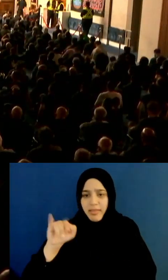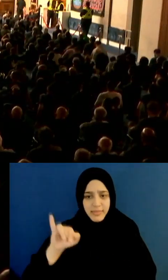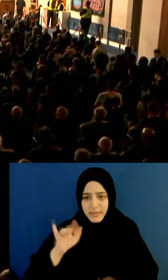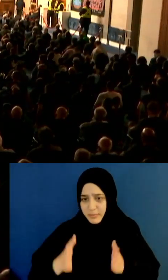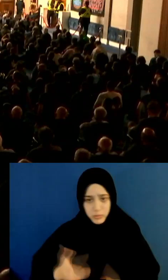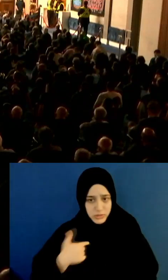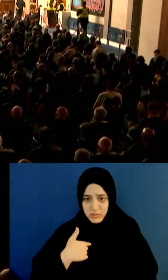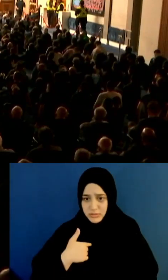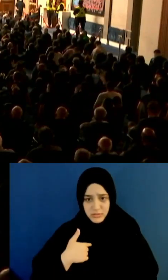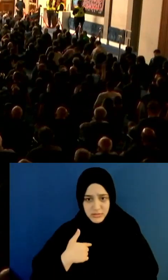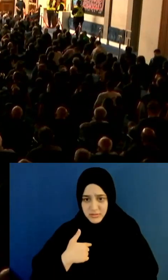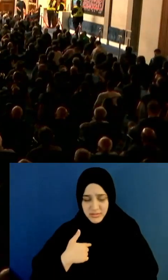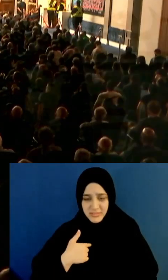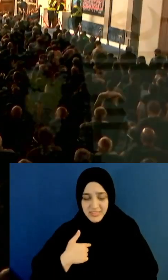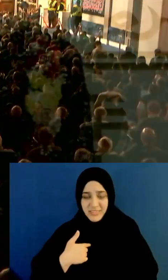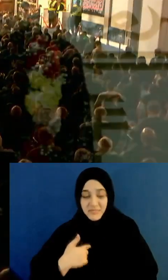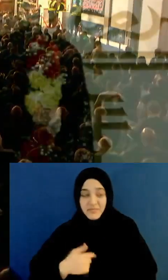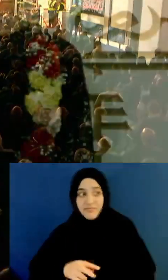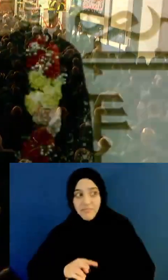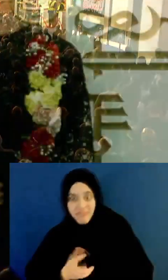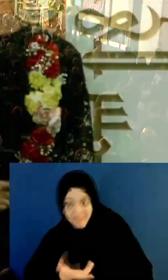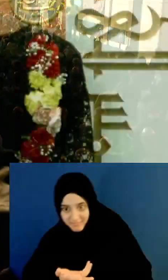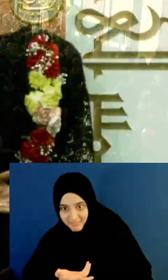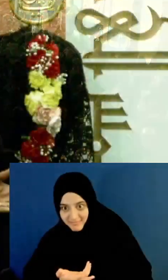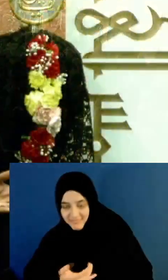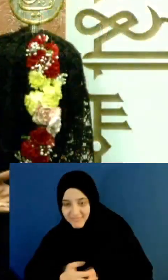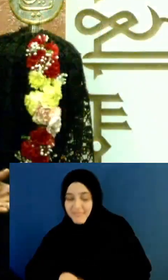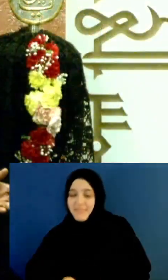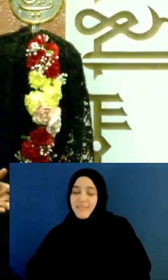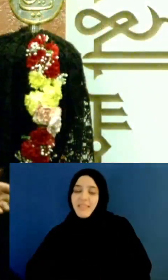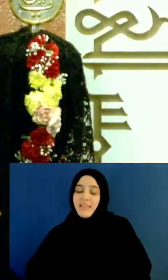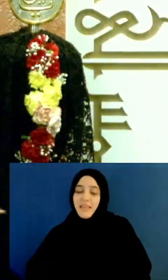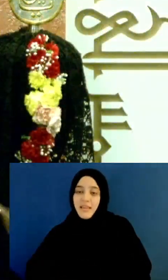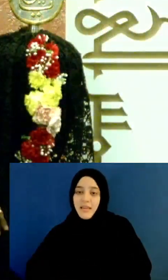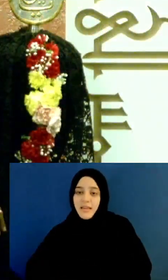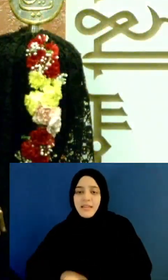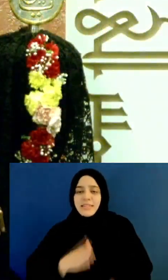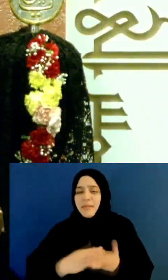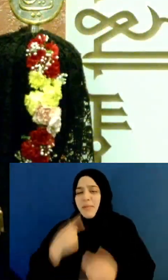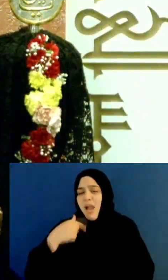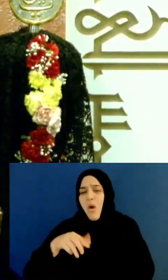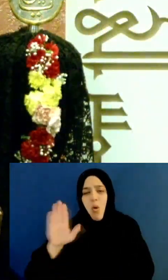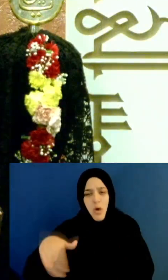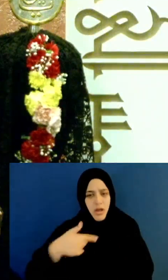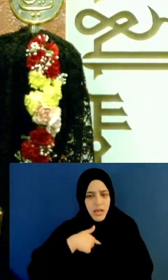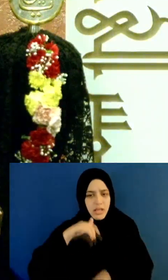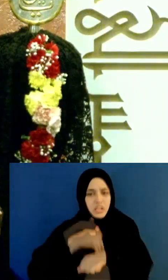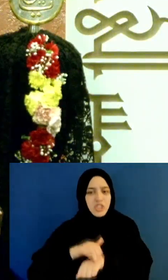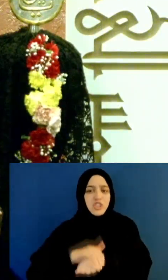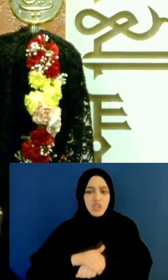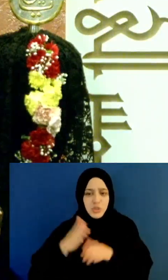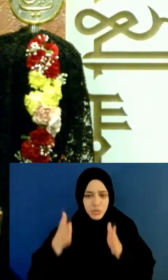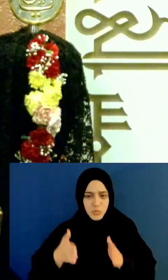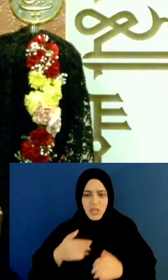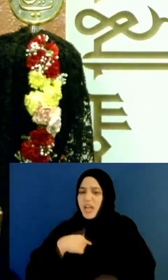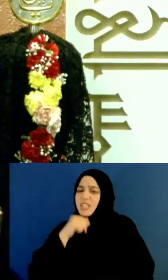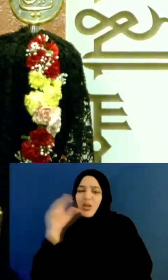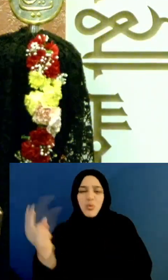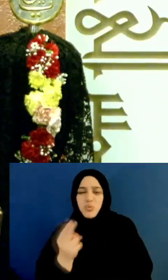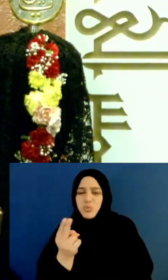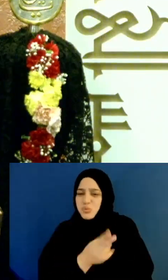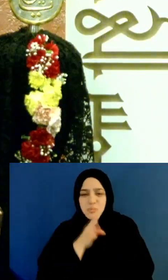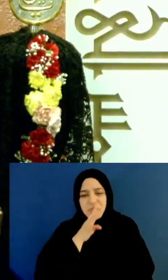Huh? Some will say, no, I'm an English person, I'm not an Urdu-speaking person.